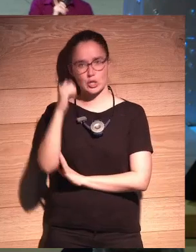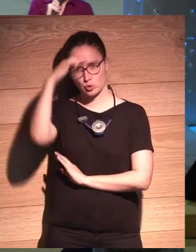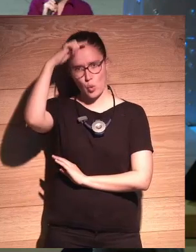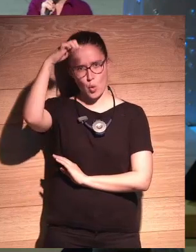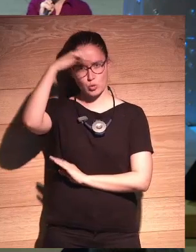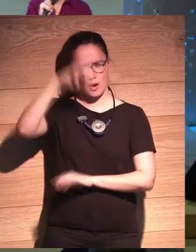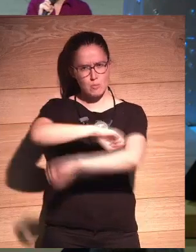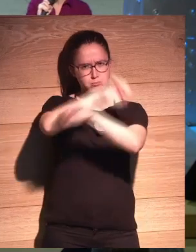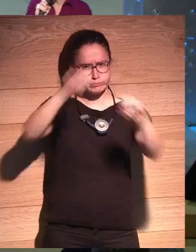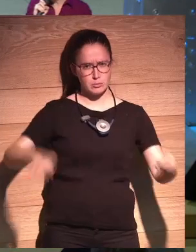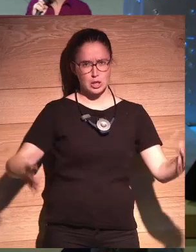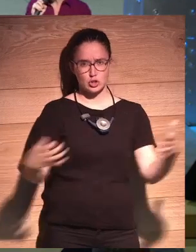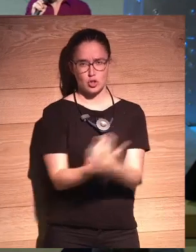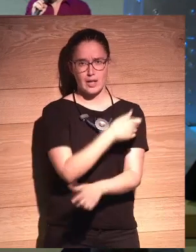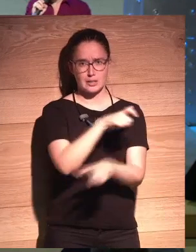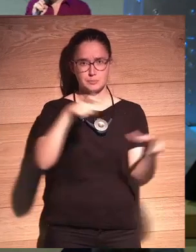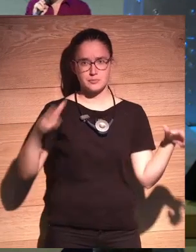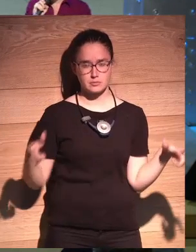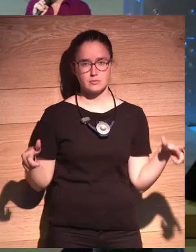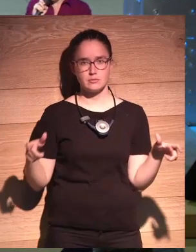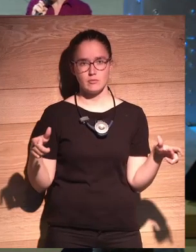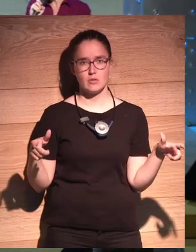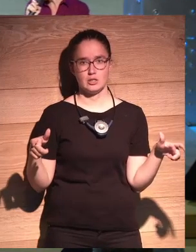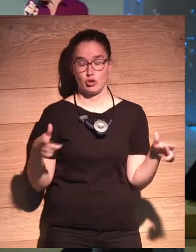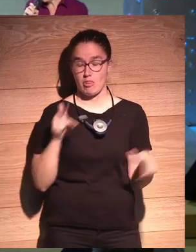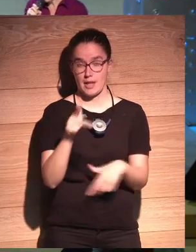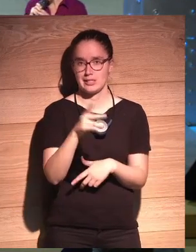Nations establishes the cultural rights